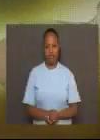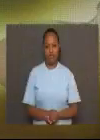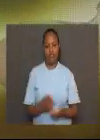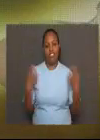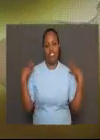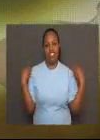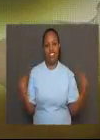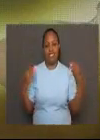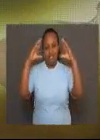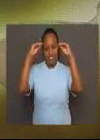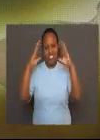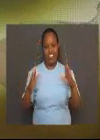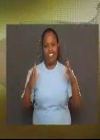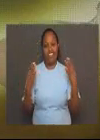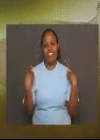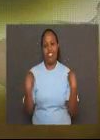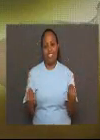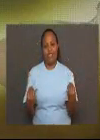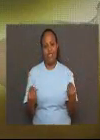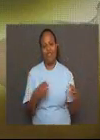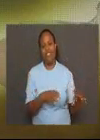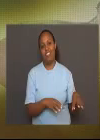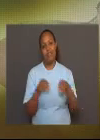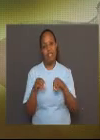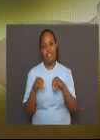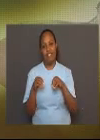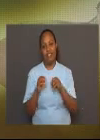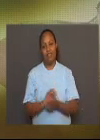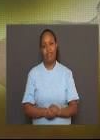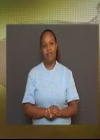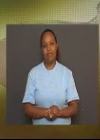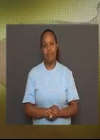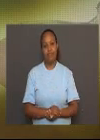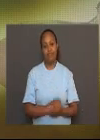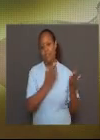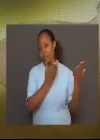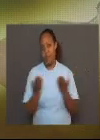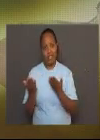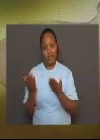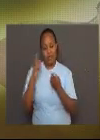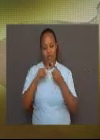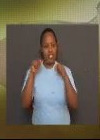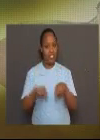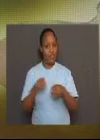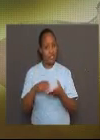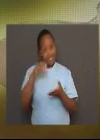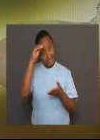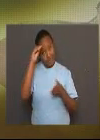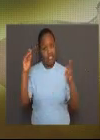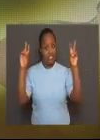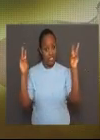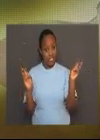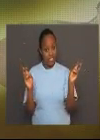Hello, teacher. Hello, students. Welcome to today's lesson on